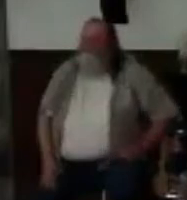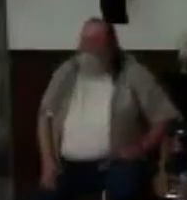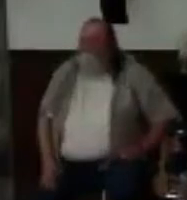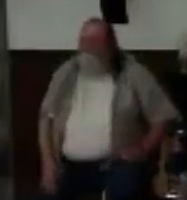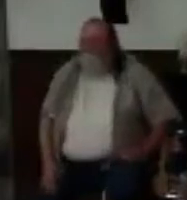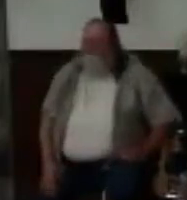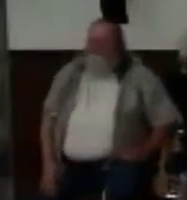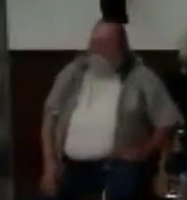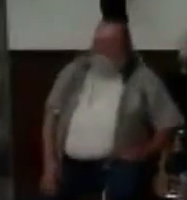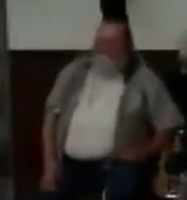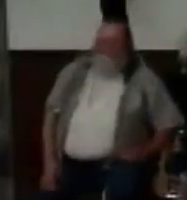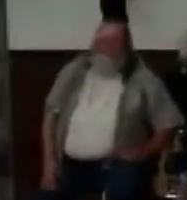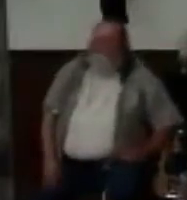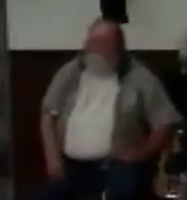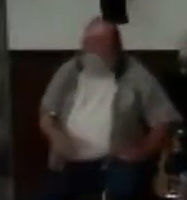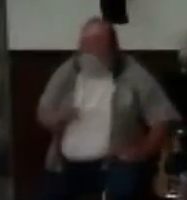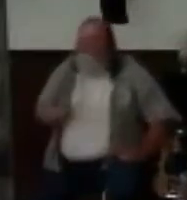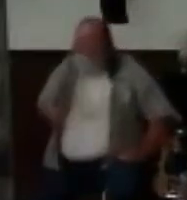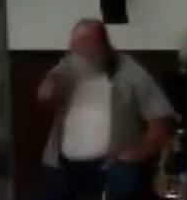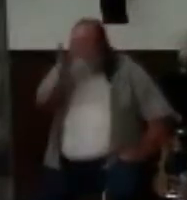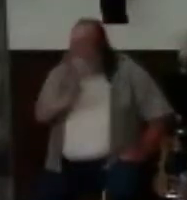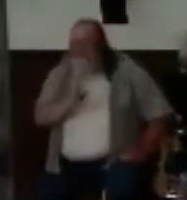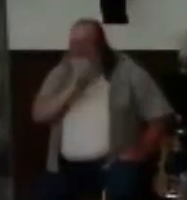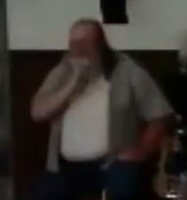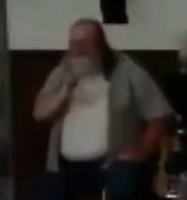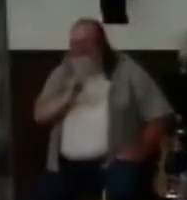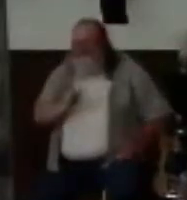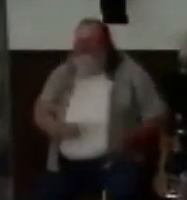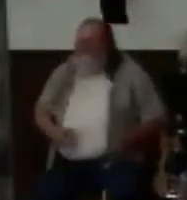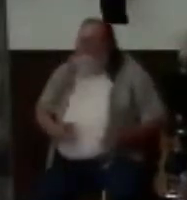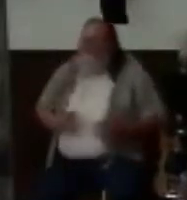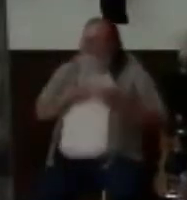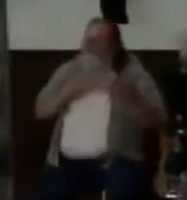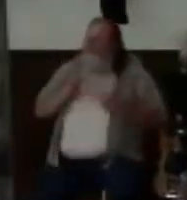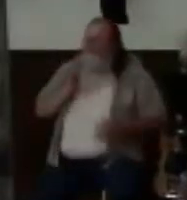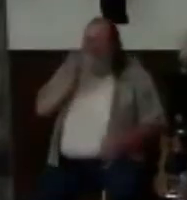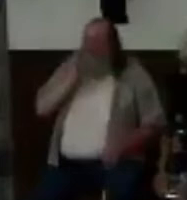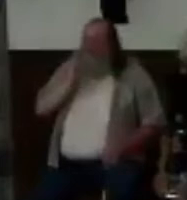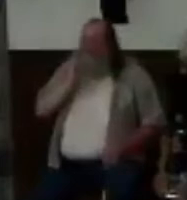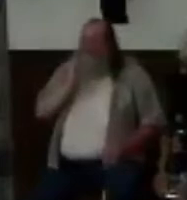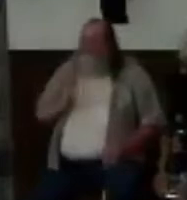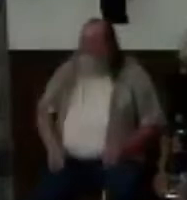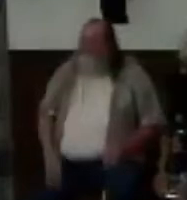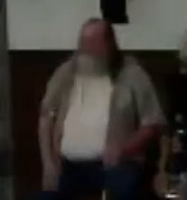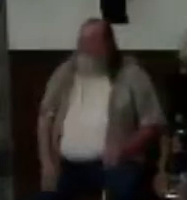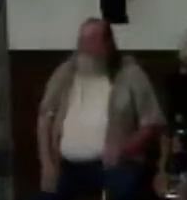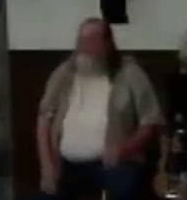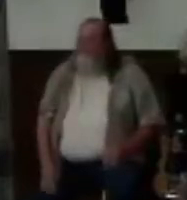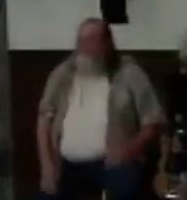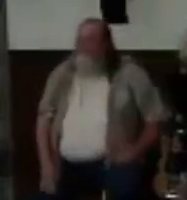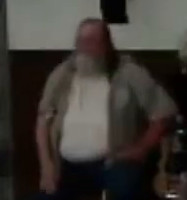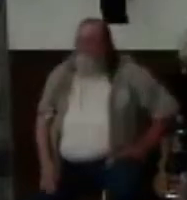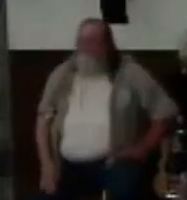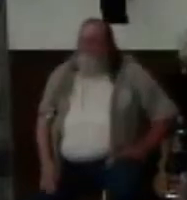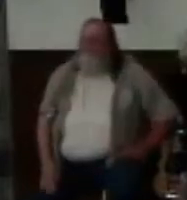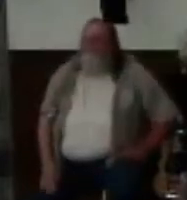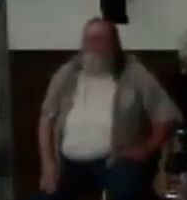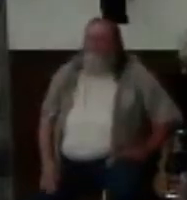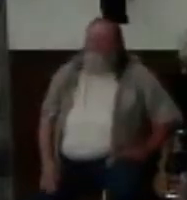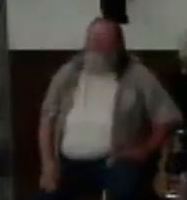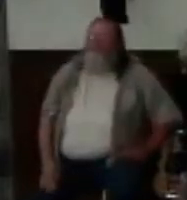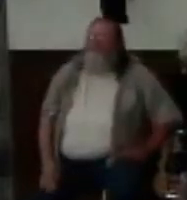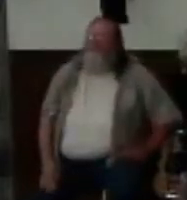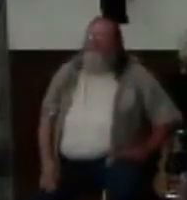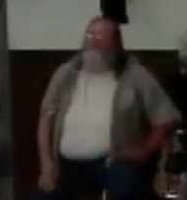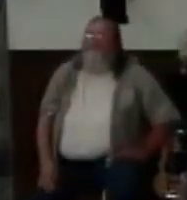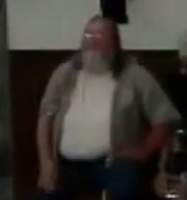provider. God is the living water. The priests are pouring God out for the people. God provides